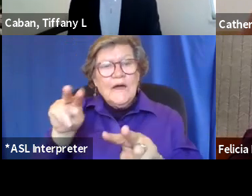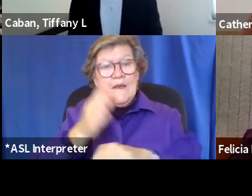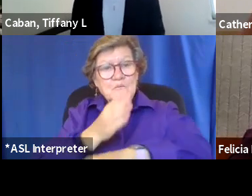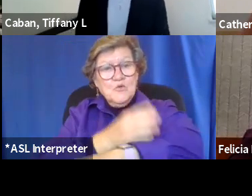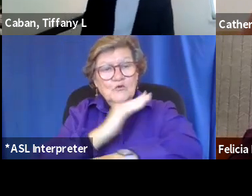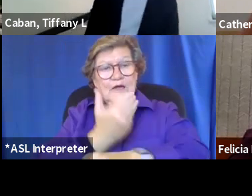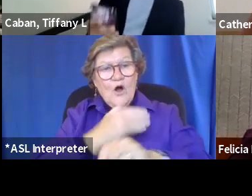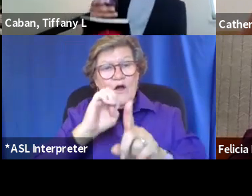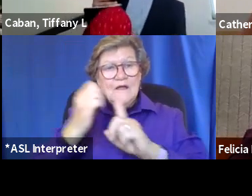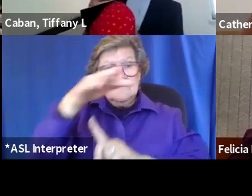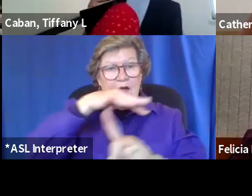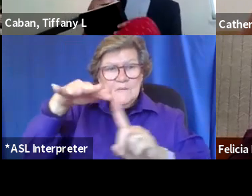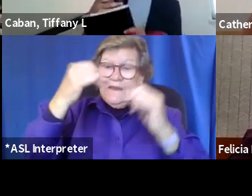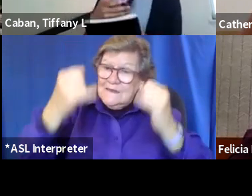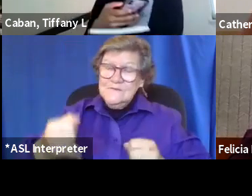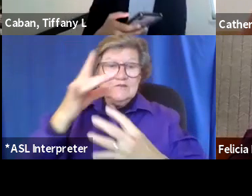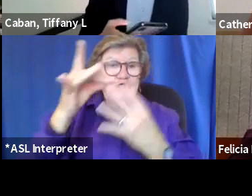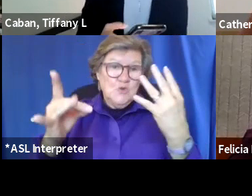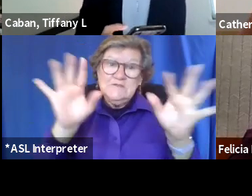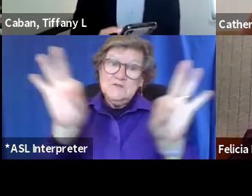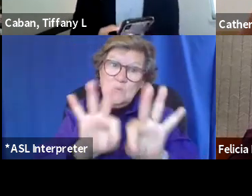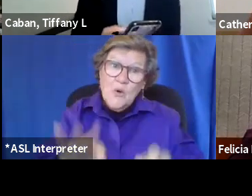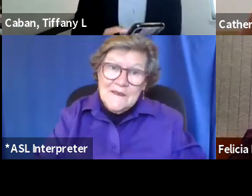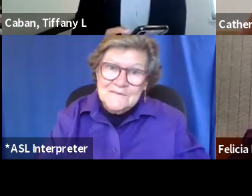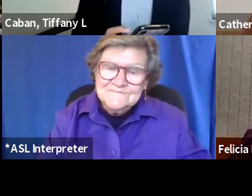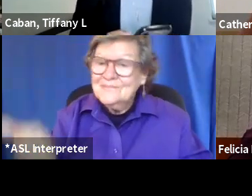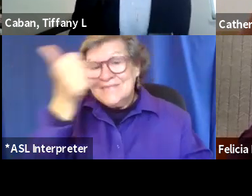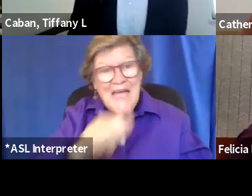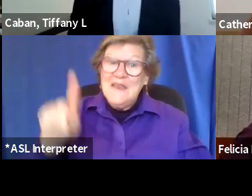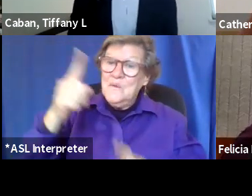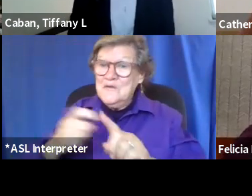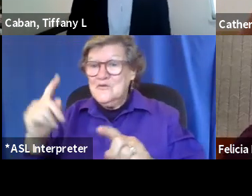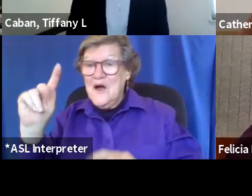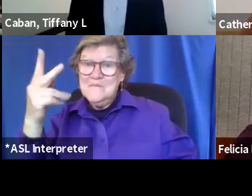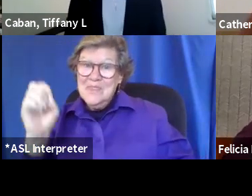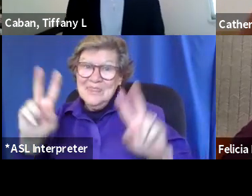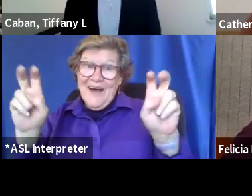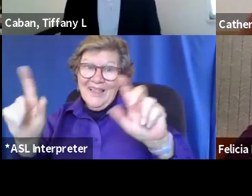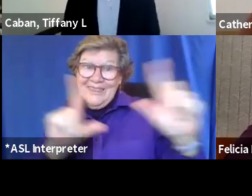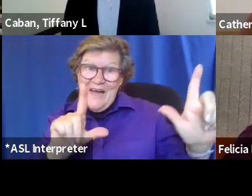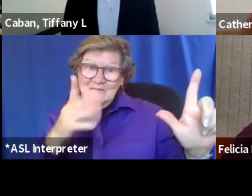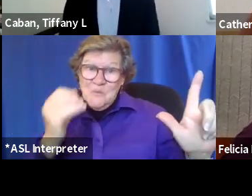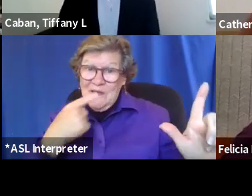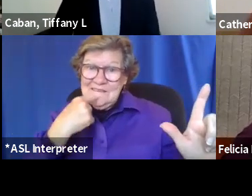Thank individual you. Choices really matter. Does anyone from the left want to respond to what Nick just said?